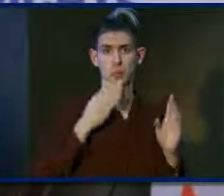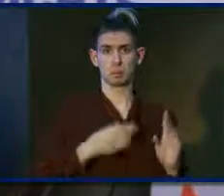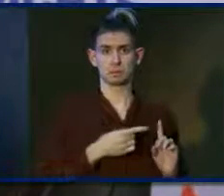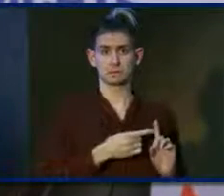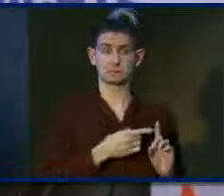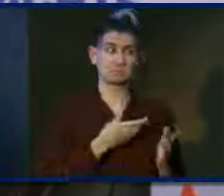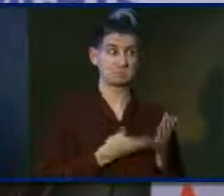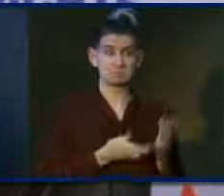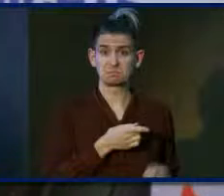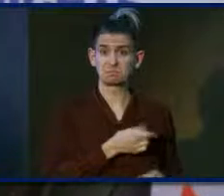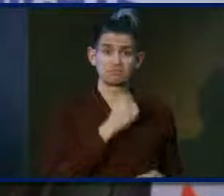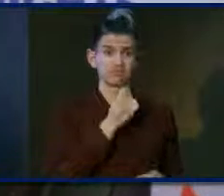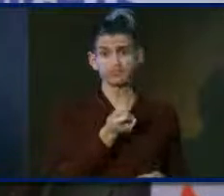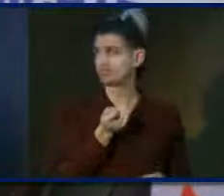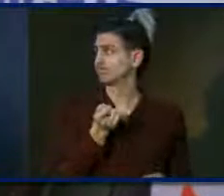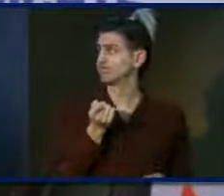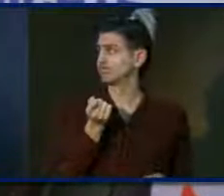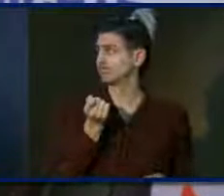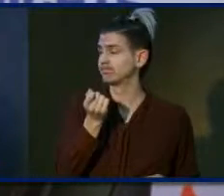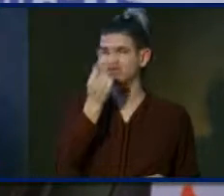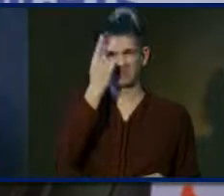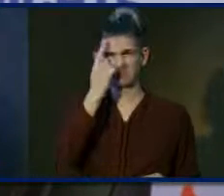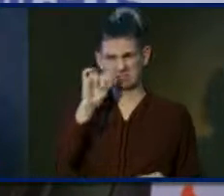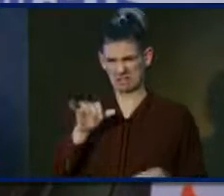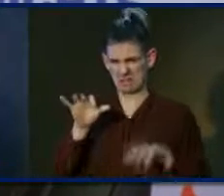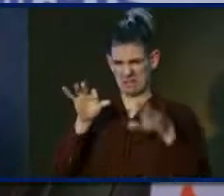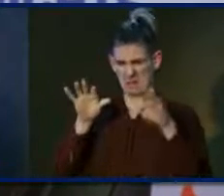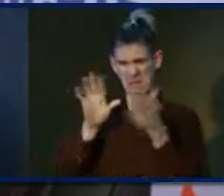to understand complicated